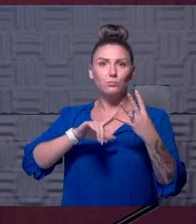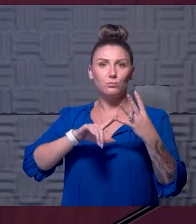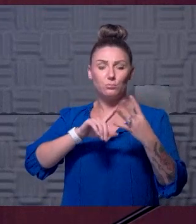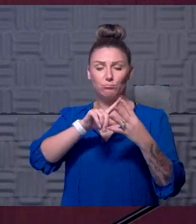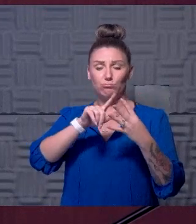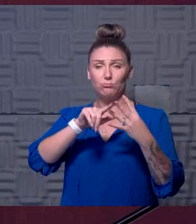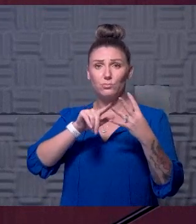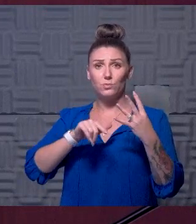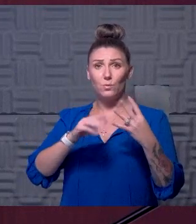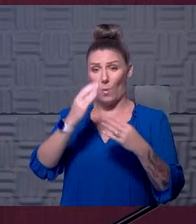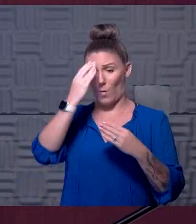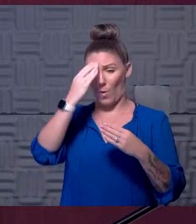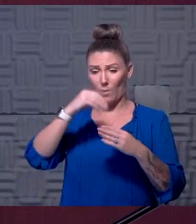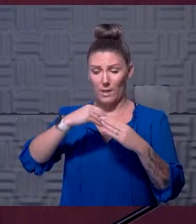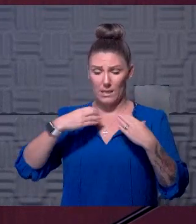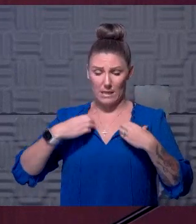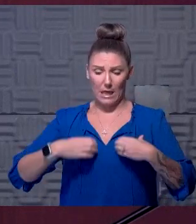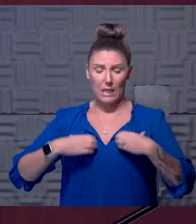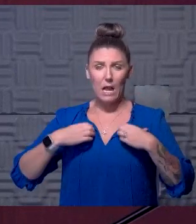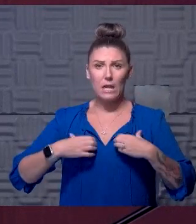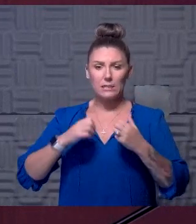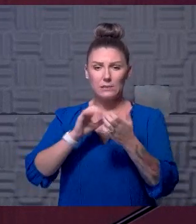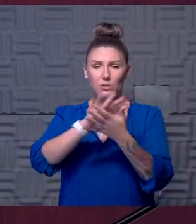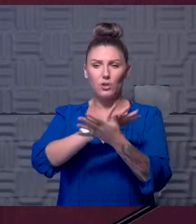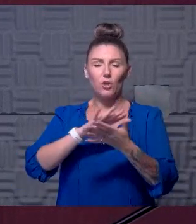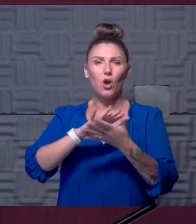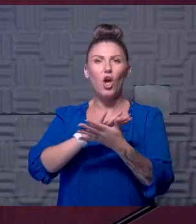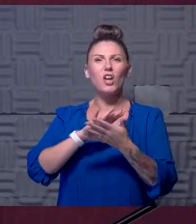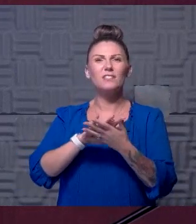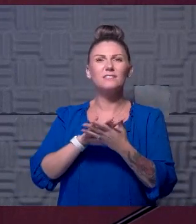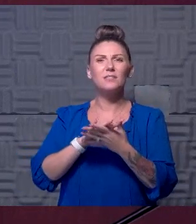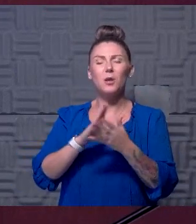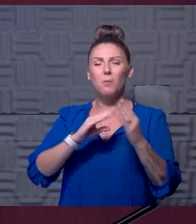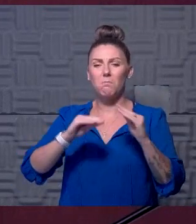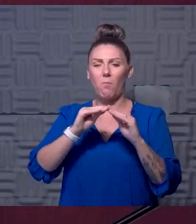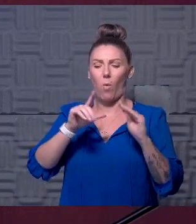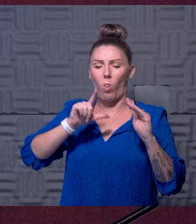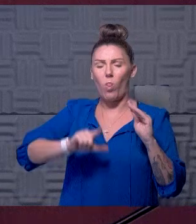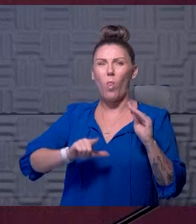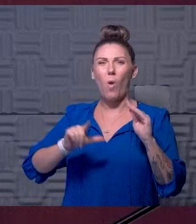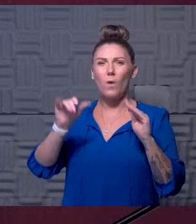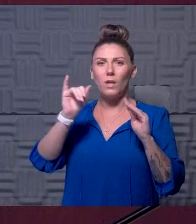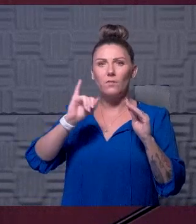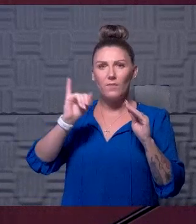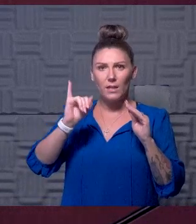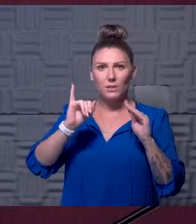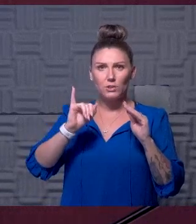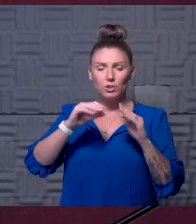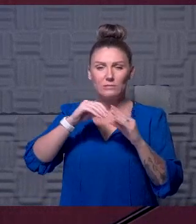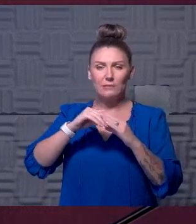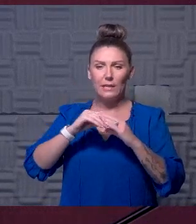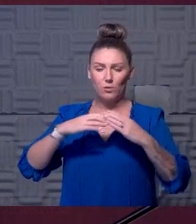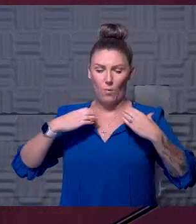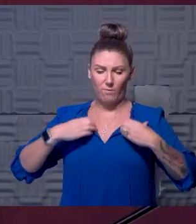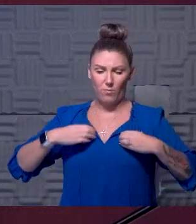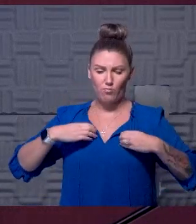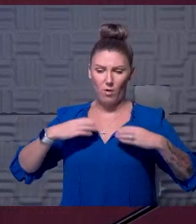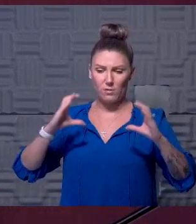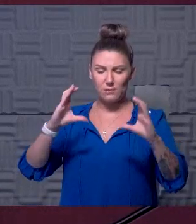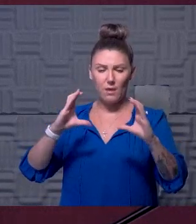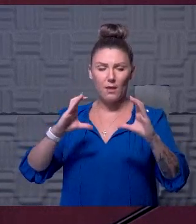that in the lungs that this virus causes a lower respiratory tract infection in the very small bronchioles, what we call the